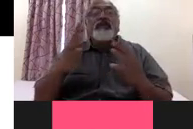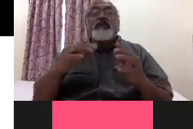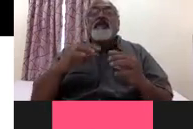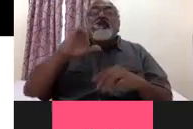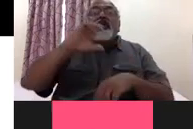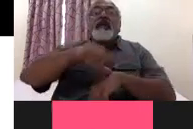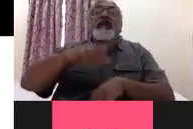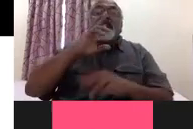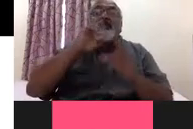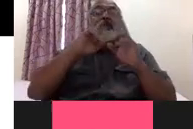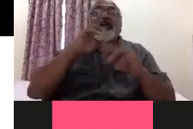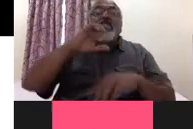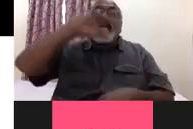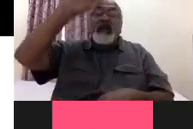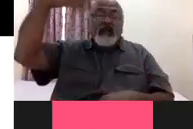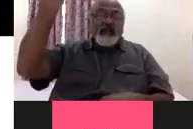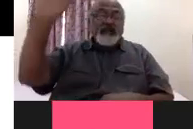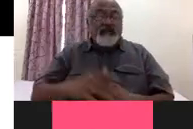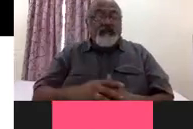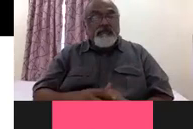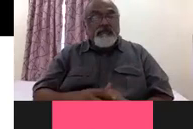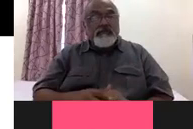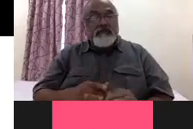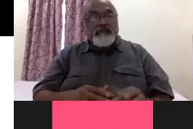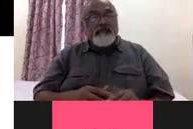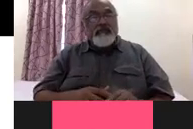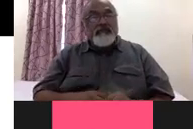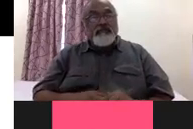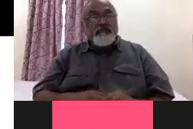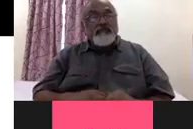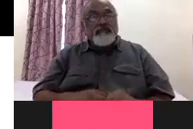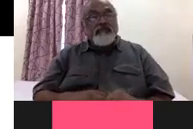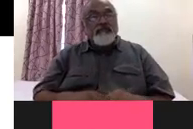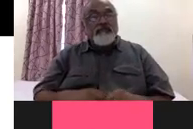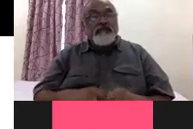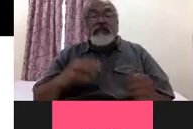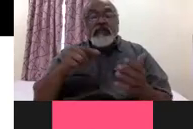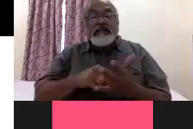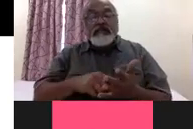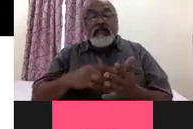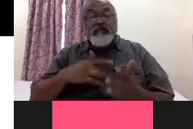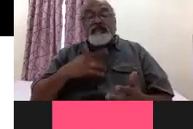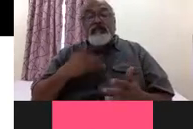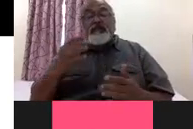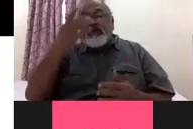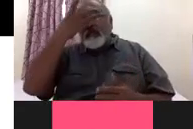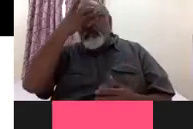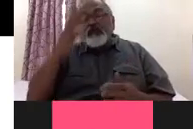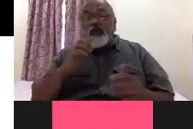person has lost it. So that is the biggest problem with that kind of an emotion. So in order to overcome